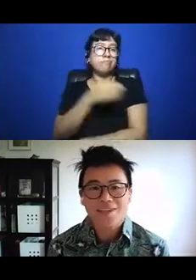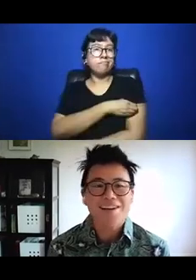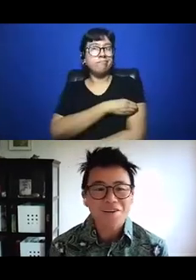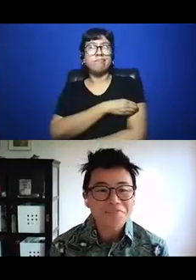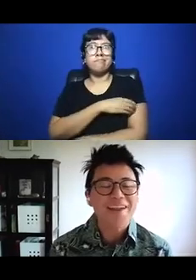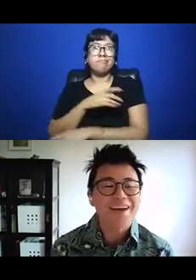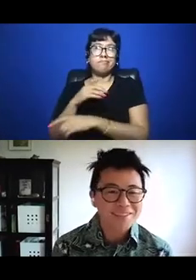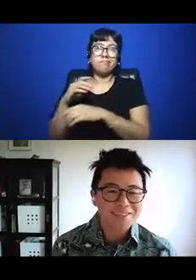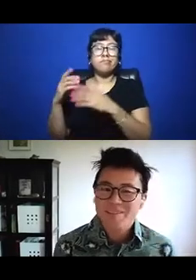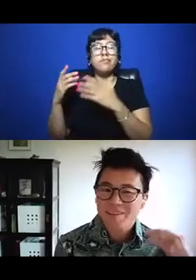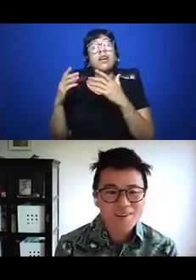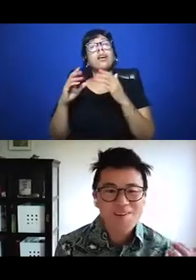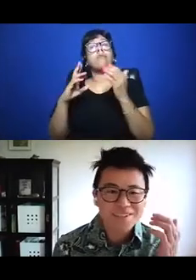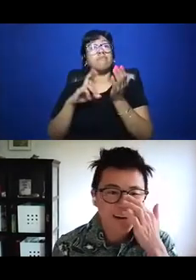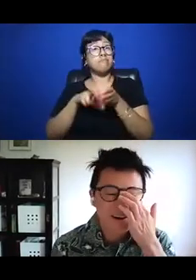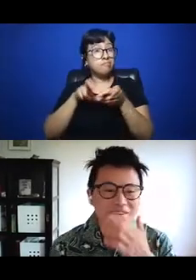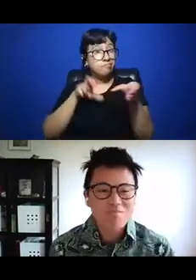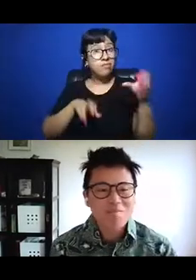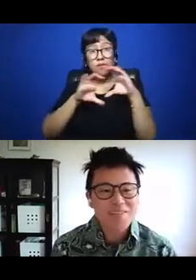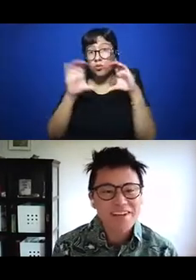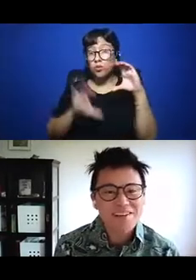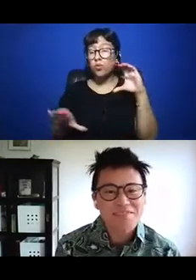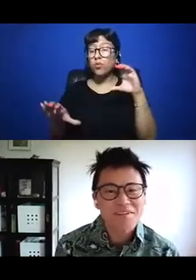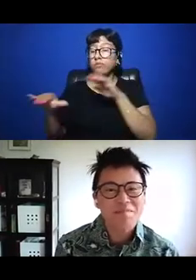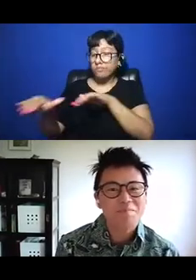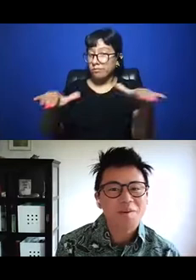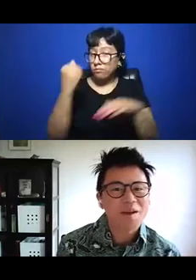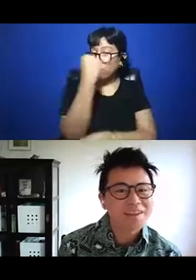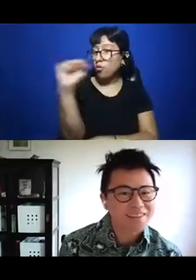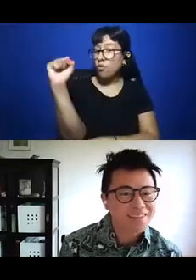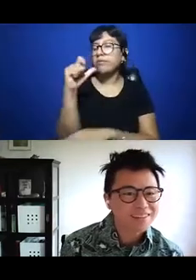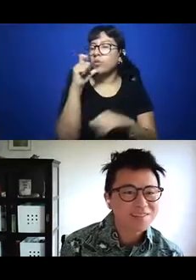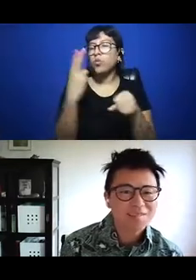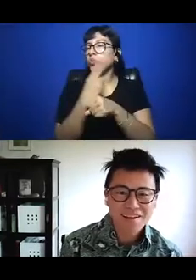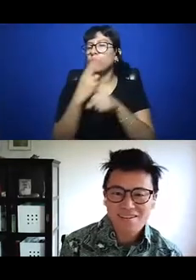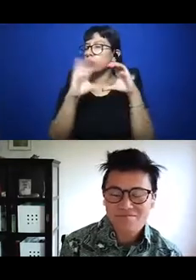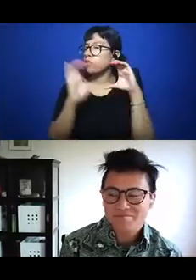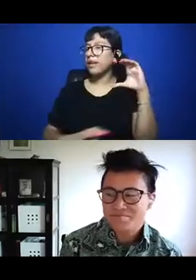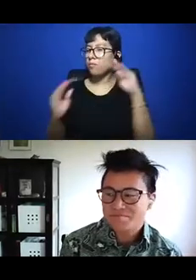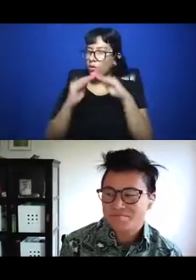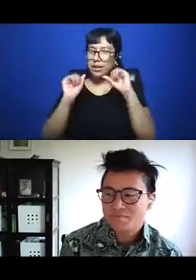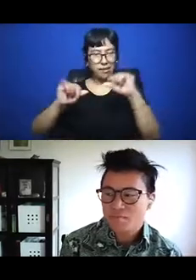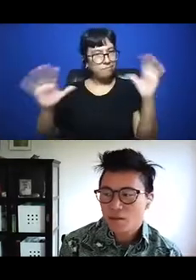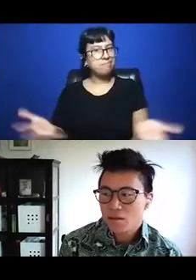And getting off of it and urging our movements to get off of it might be a way to do that.